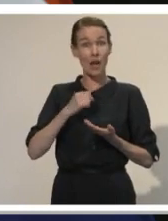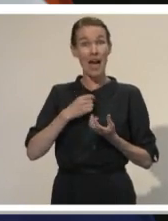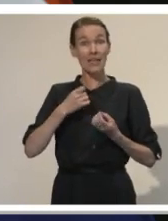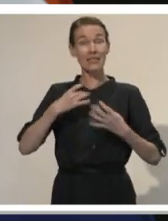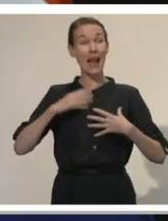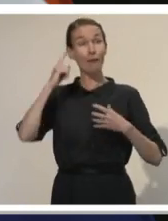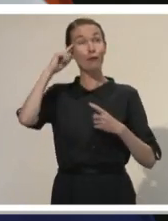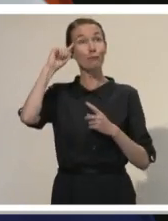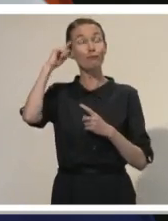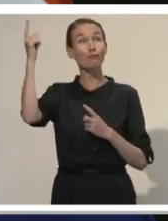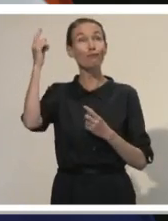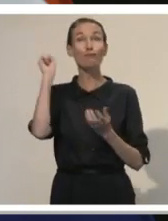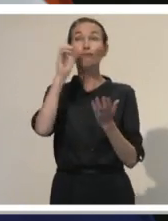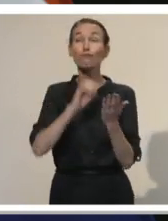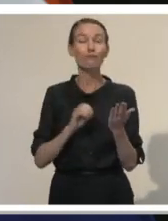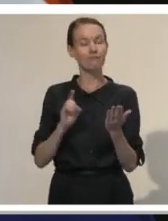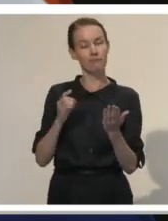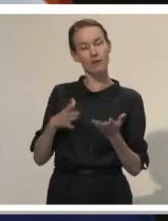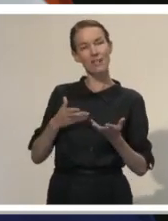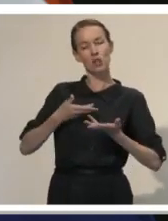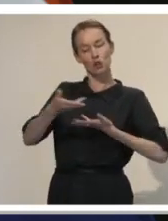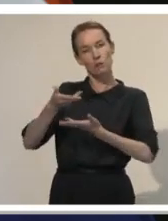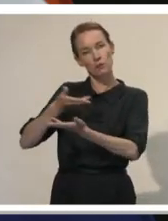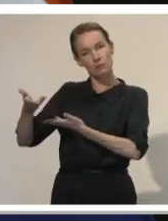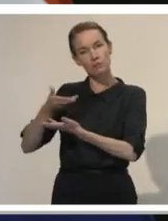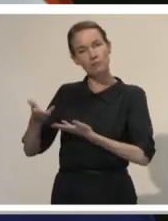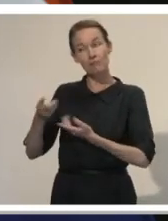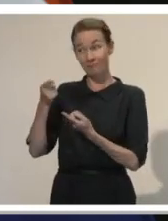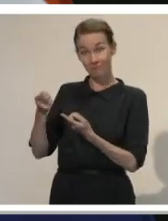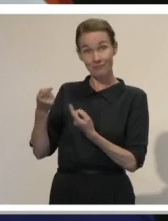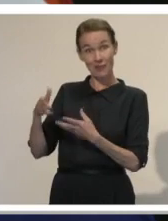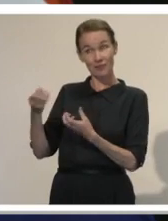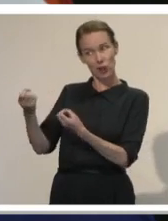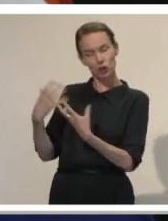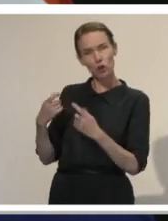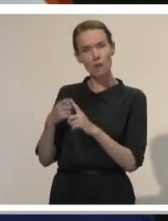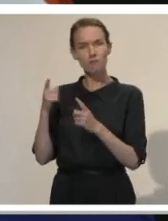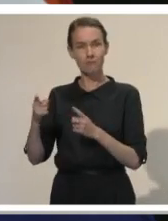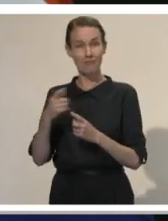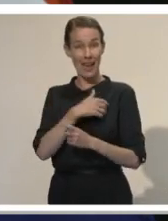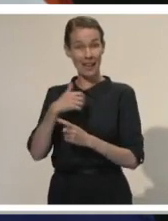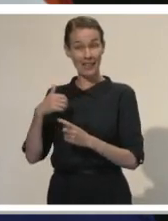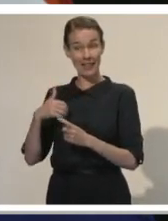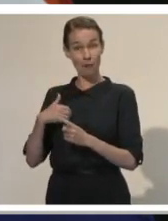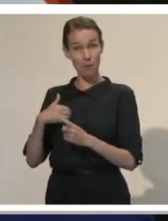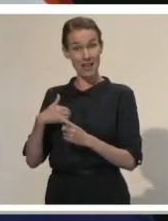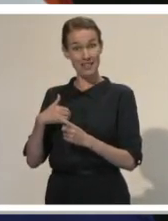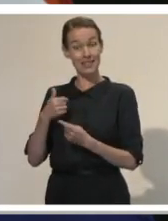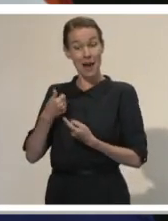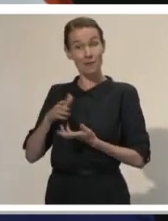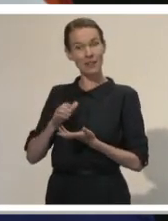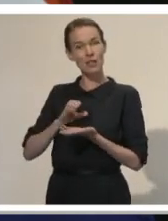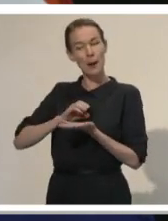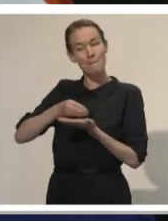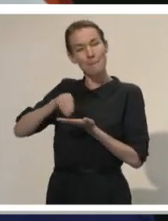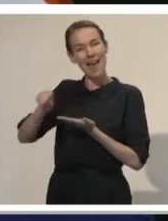us, some have given us an idea of how much government spending on advertising that I've had in the previous 12 months, and that's helped us get to some